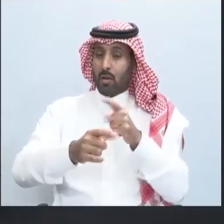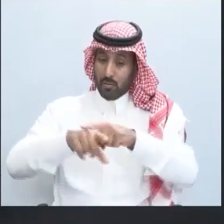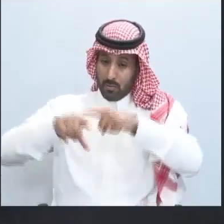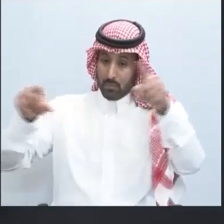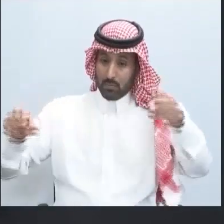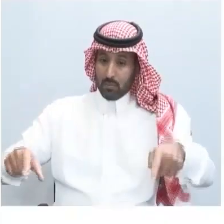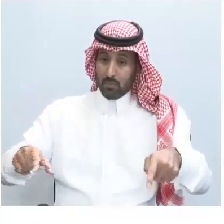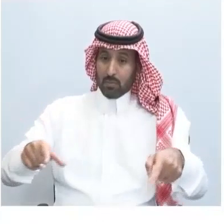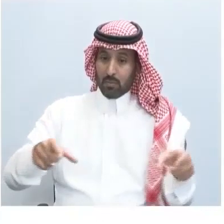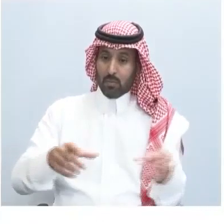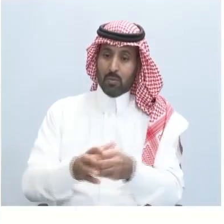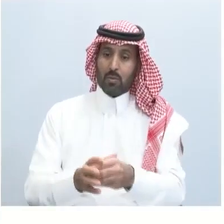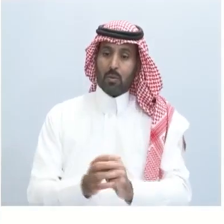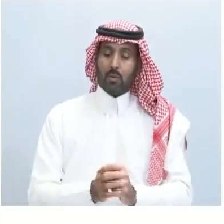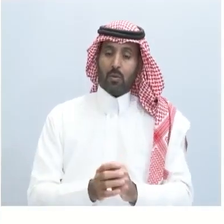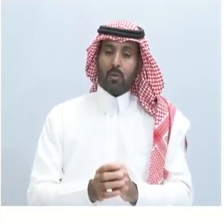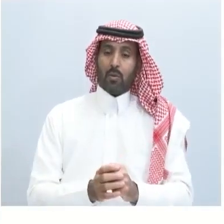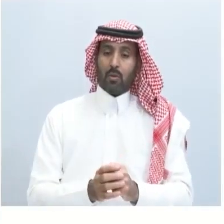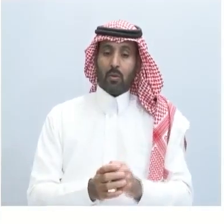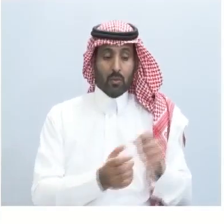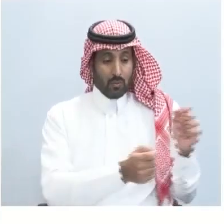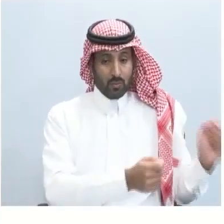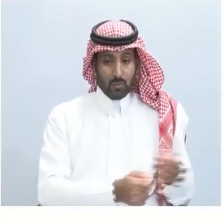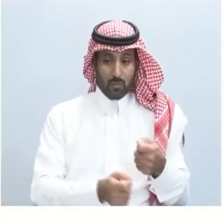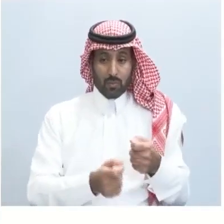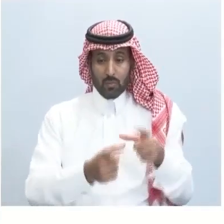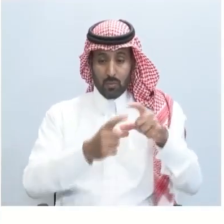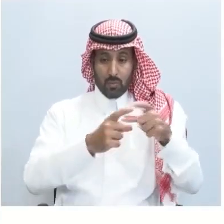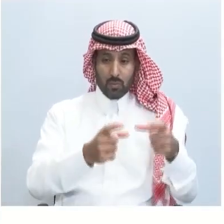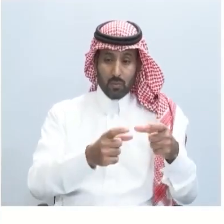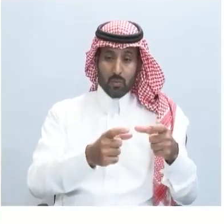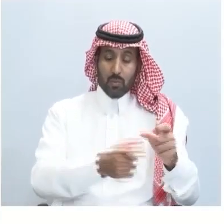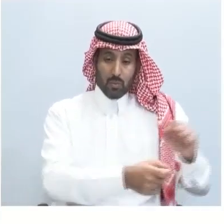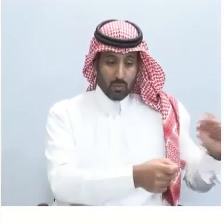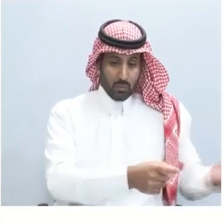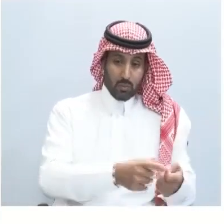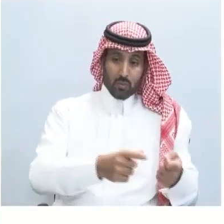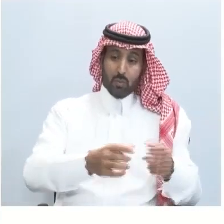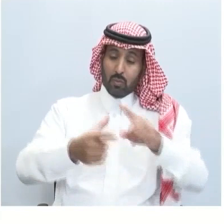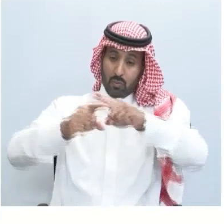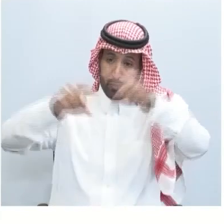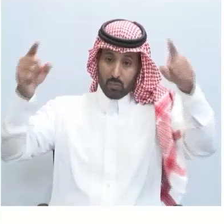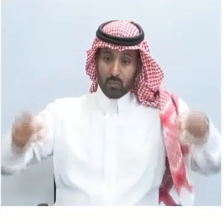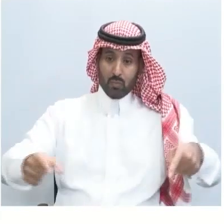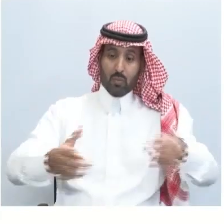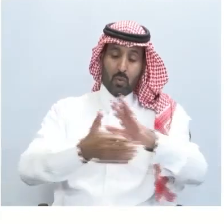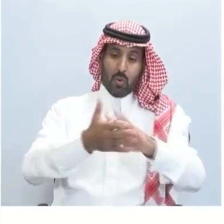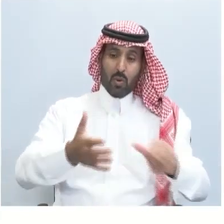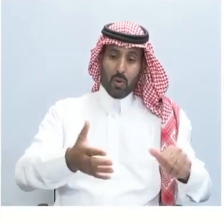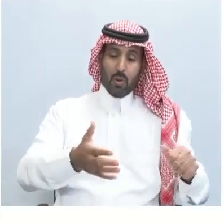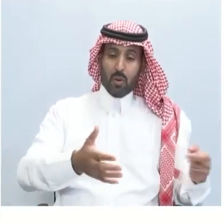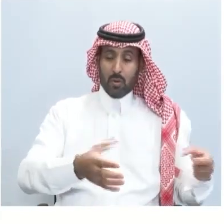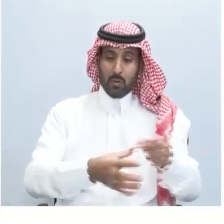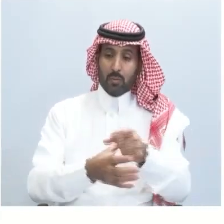So, the objective of the game is to score goals by shooting the puck into the opponent's